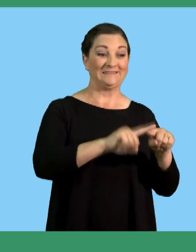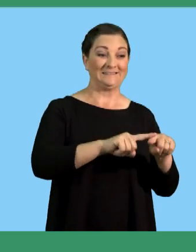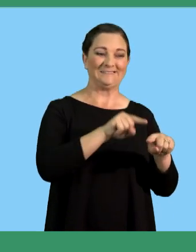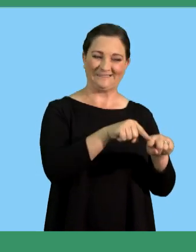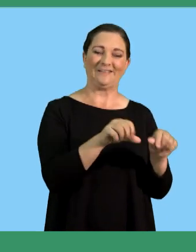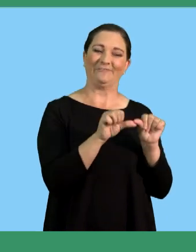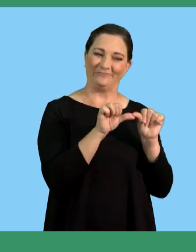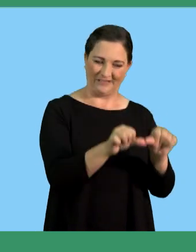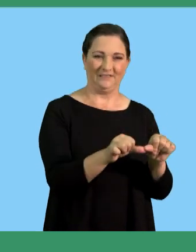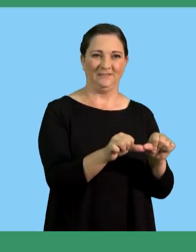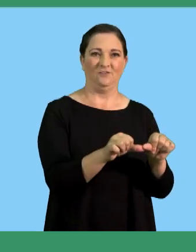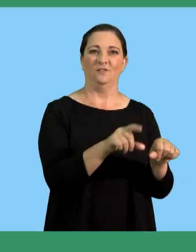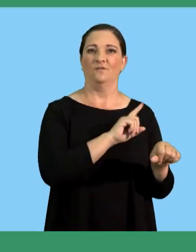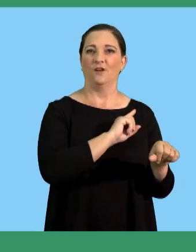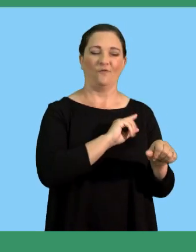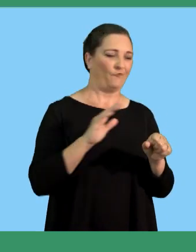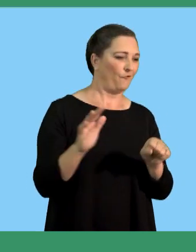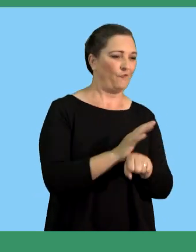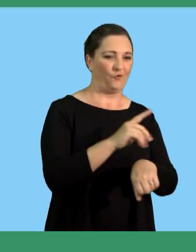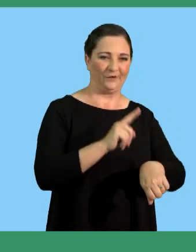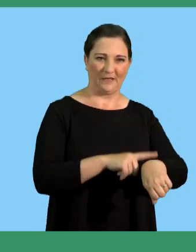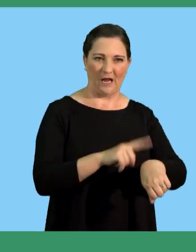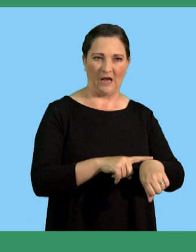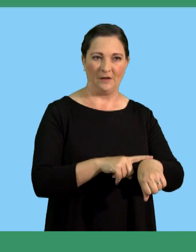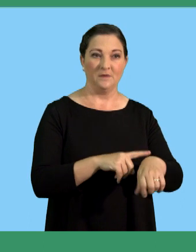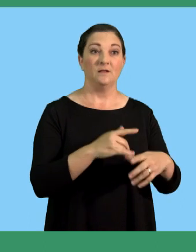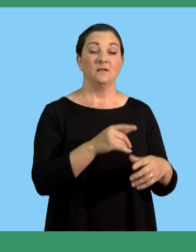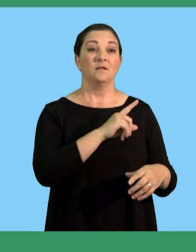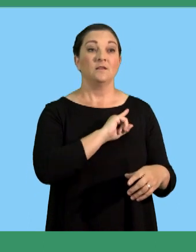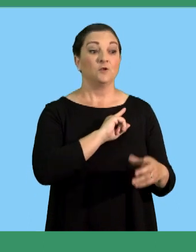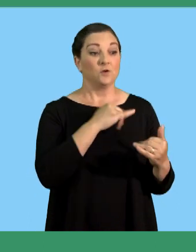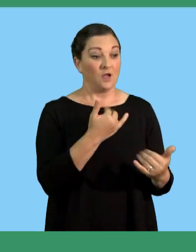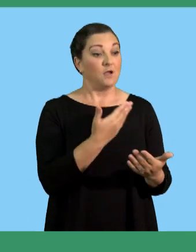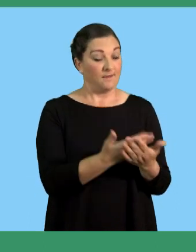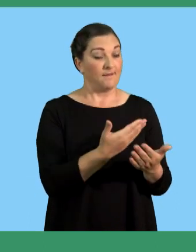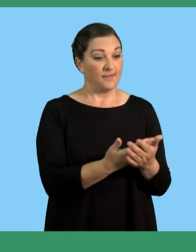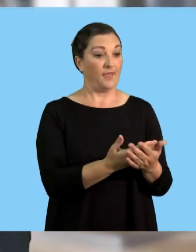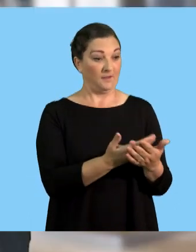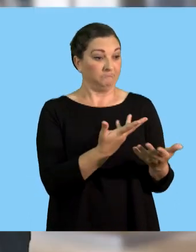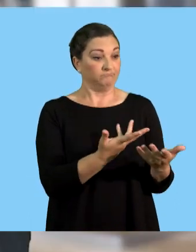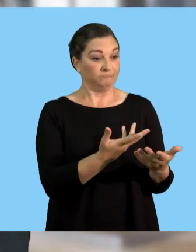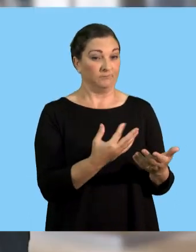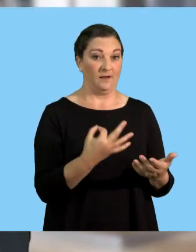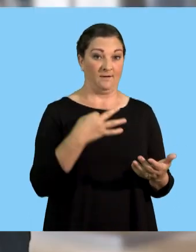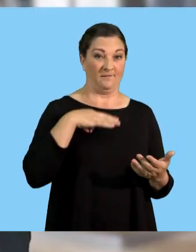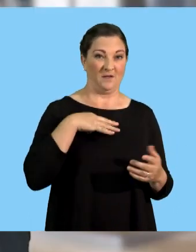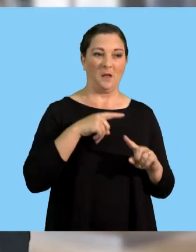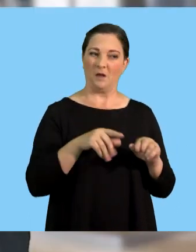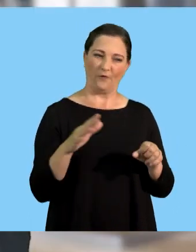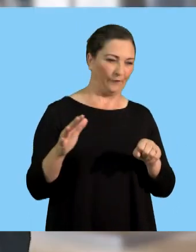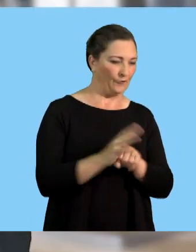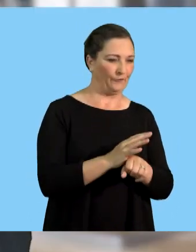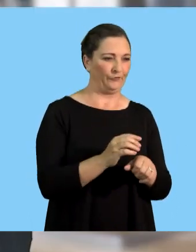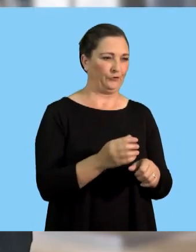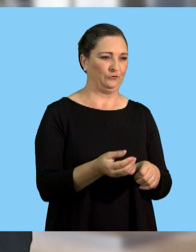for the whole investment period. So the guaranteed return becomes now the advantage because the interest will be fixed for the whole